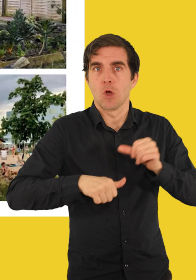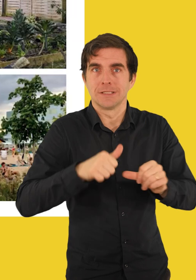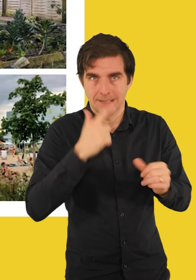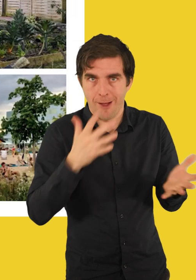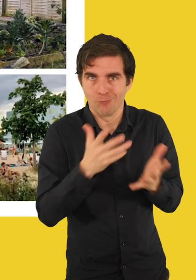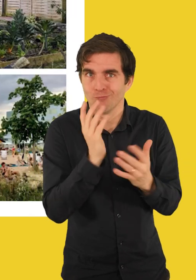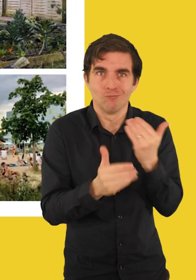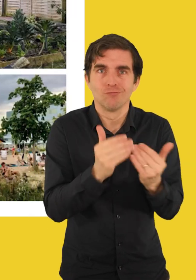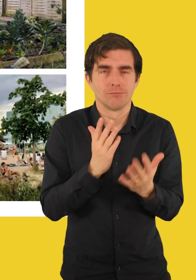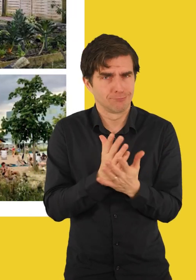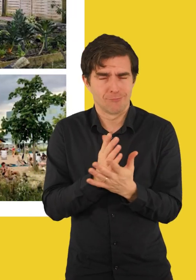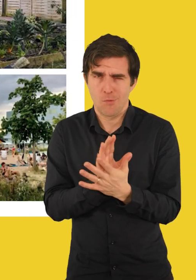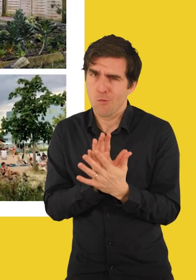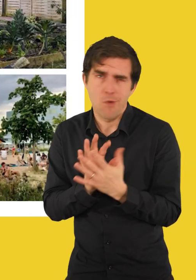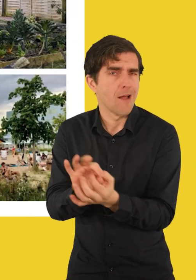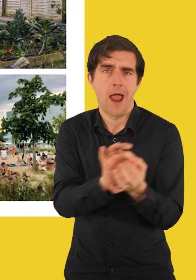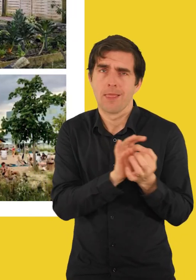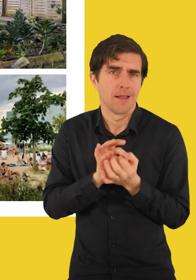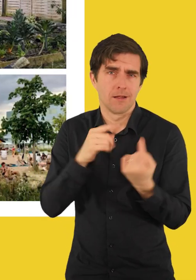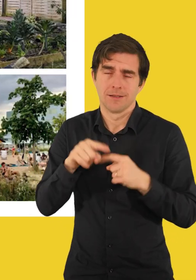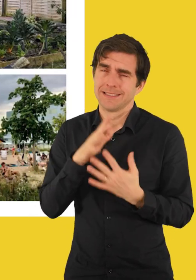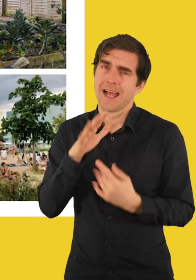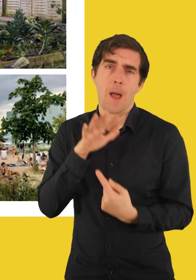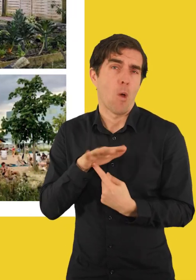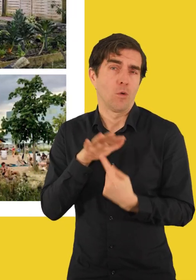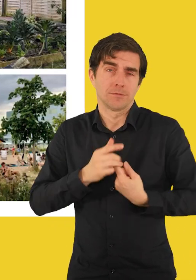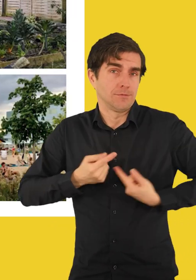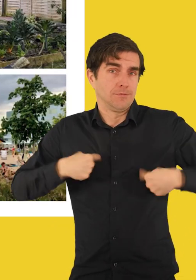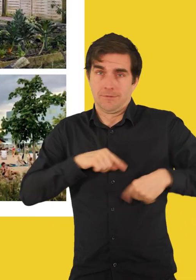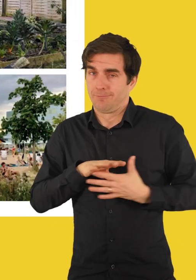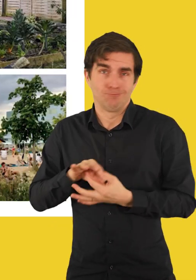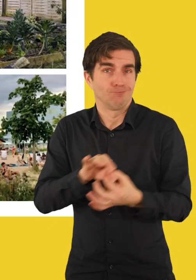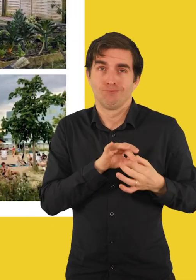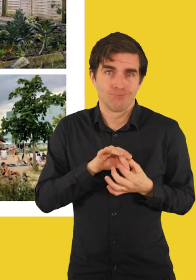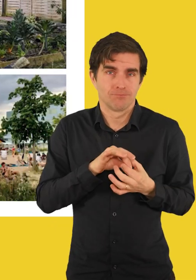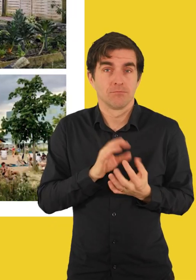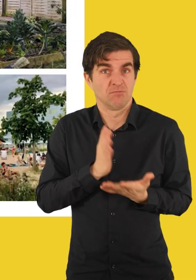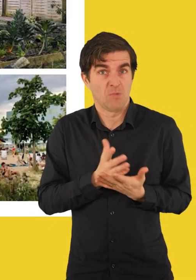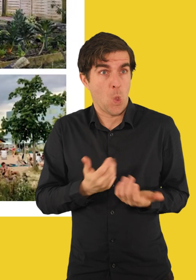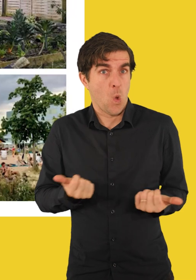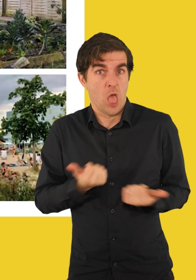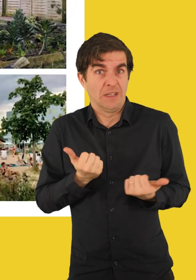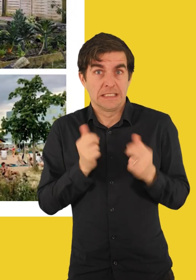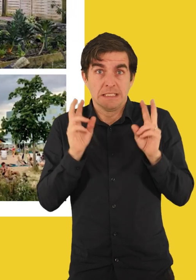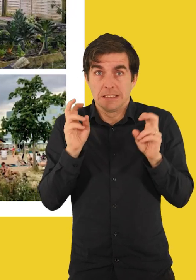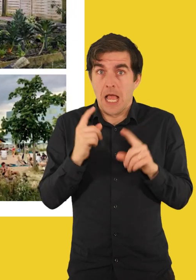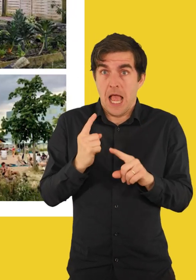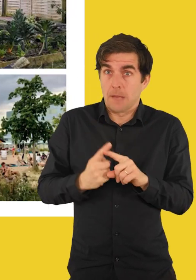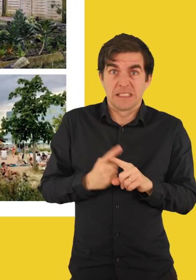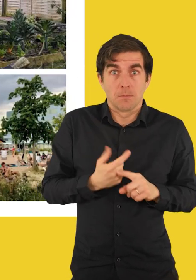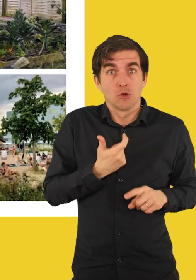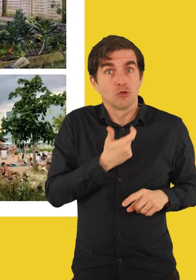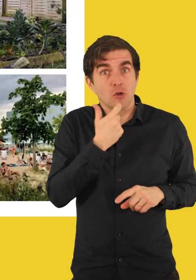really partnering, we're really working together. And what is very important for us is then the existing